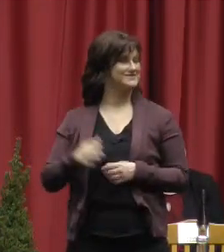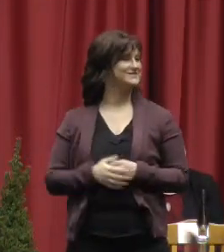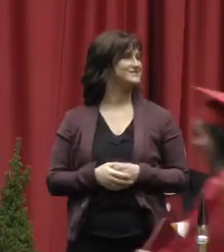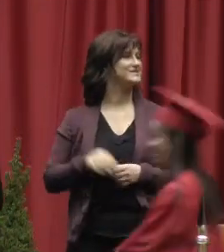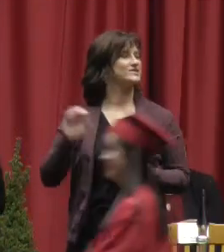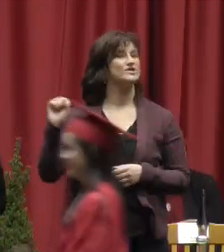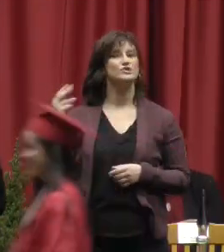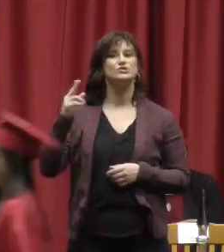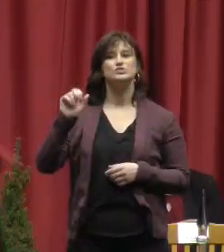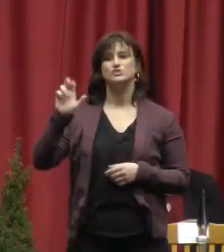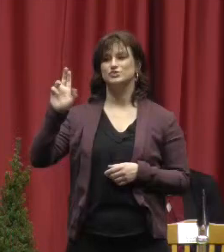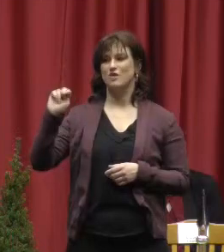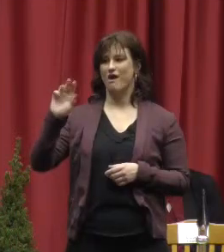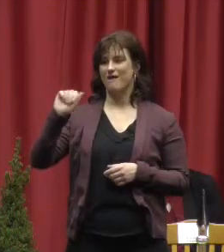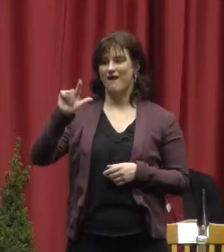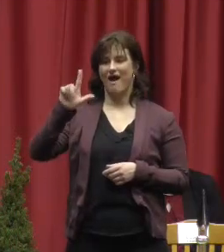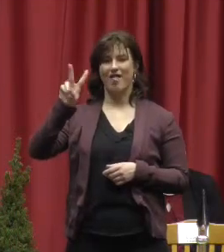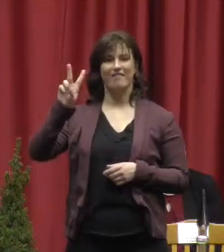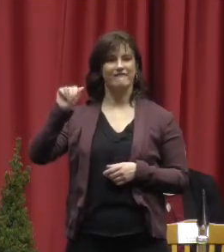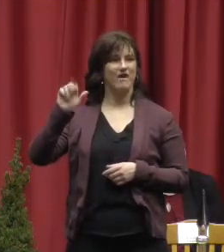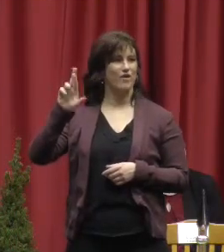John Alvarez,